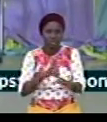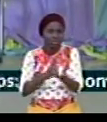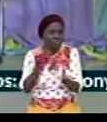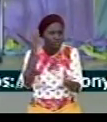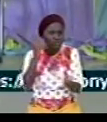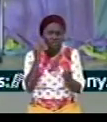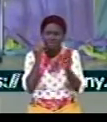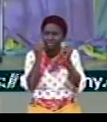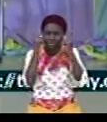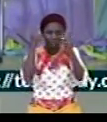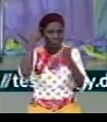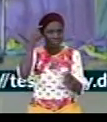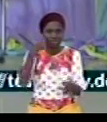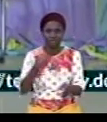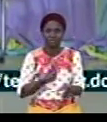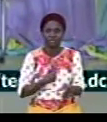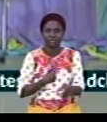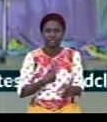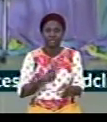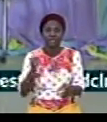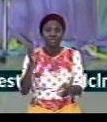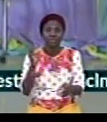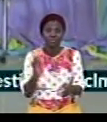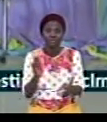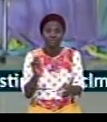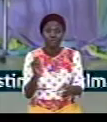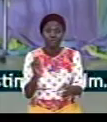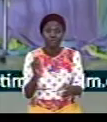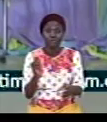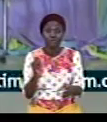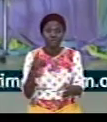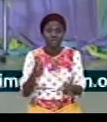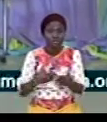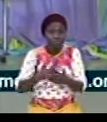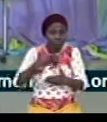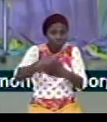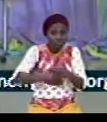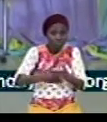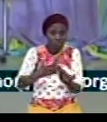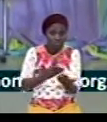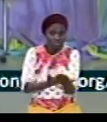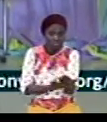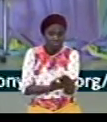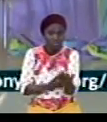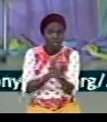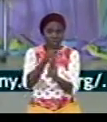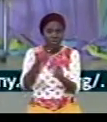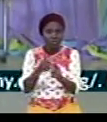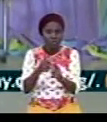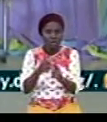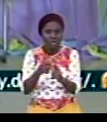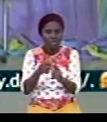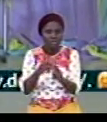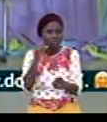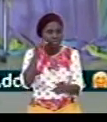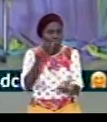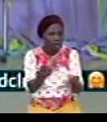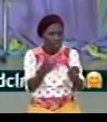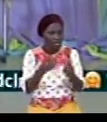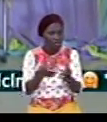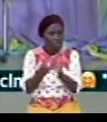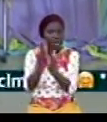news. So the following morning, when she came to ask me, how was it? And I